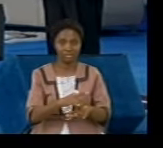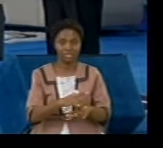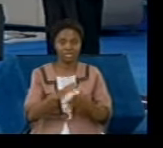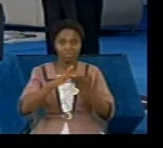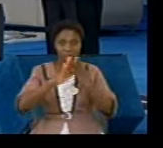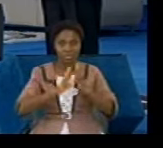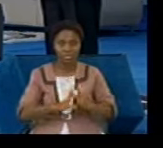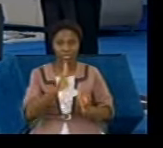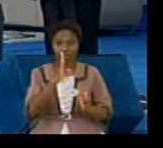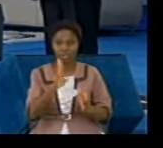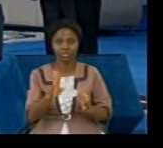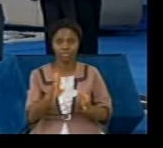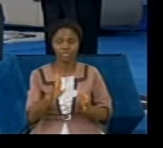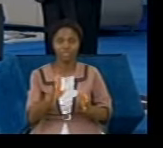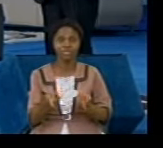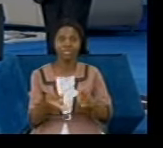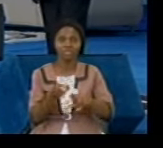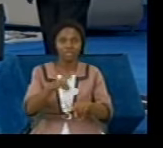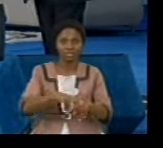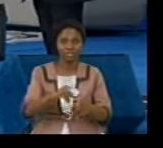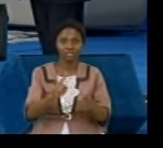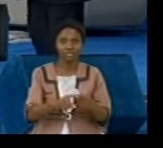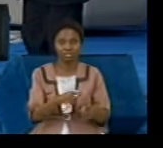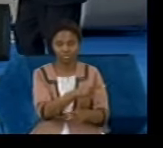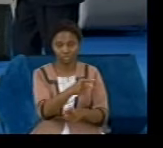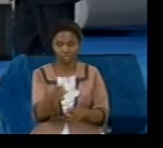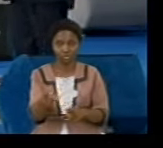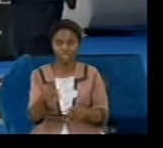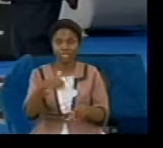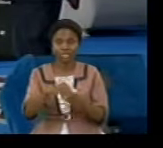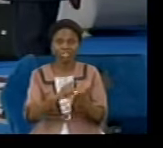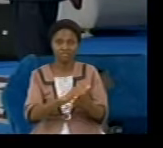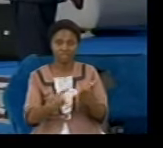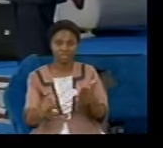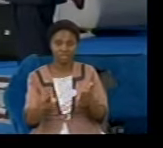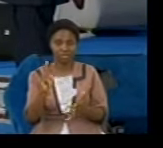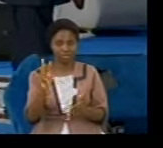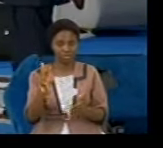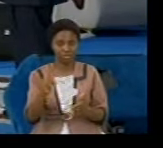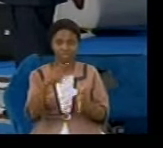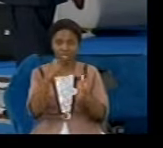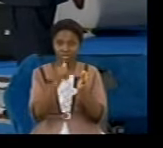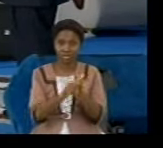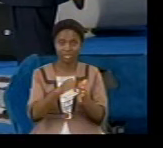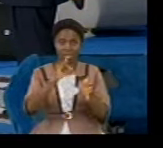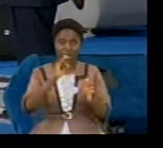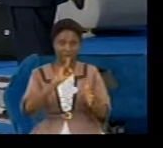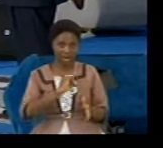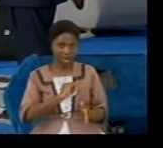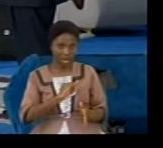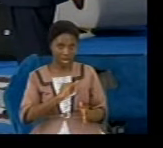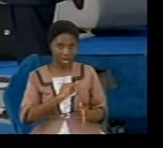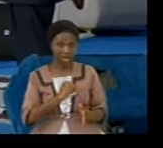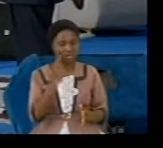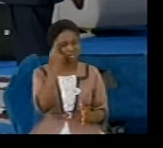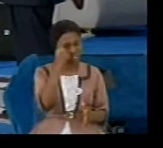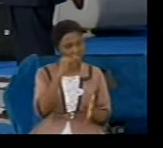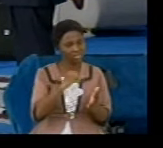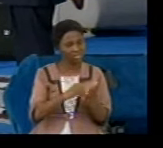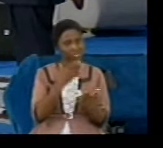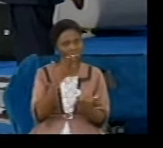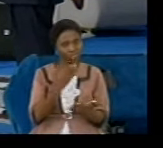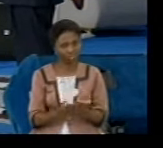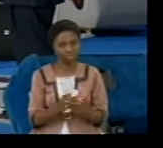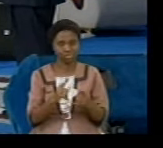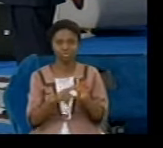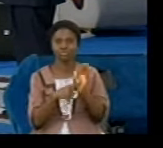multiplied unto you. Look at verse 2. In verse 2, I thought it good to show